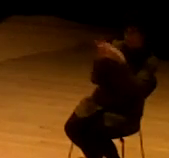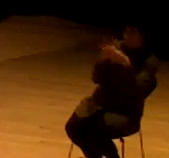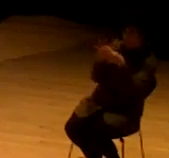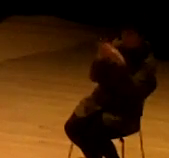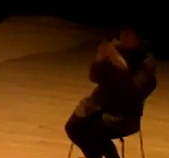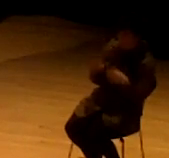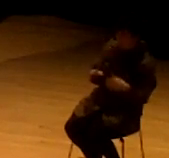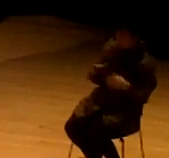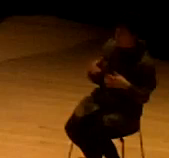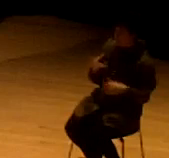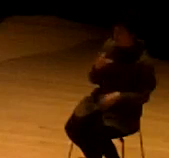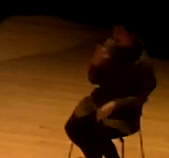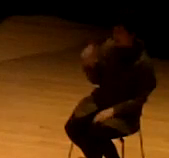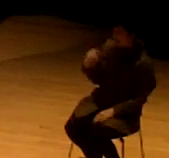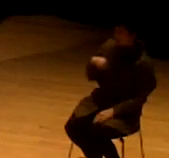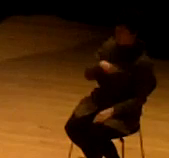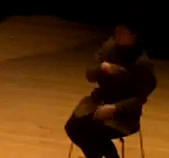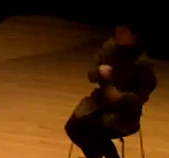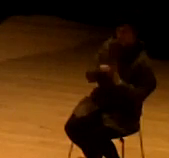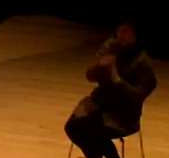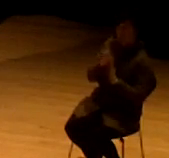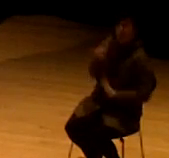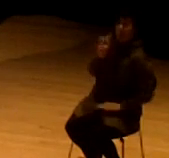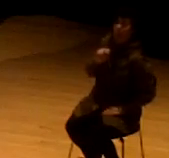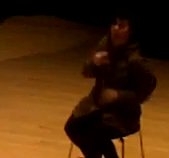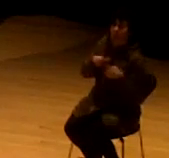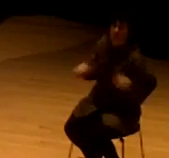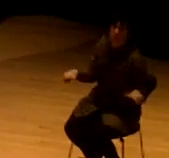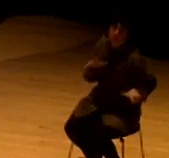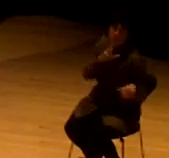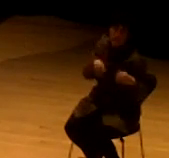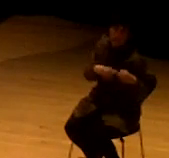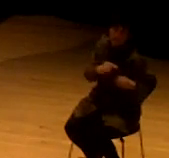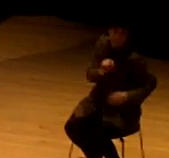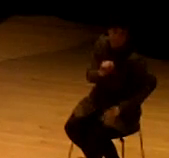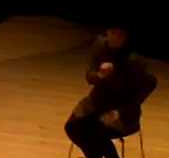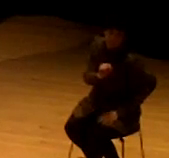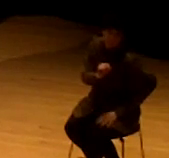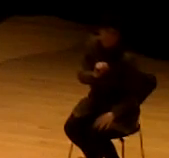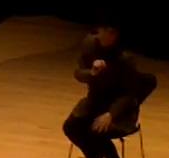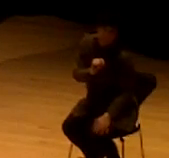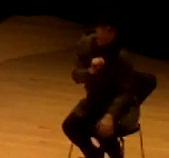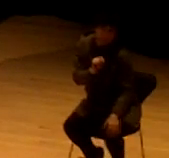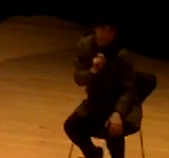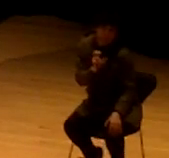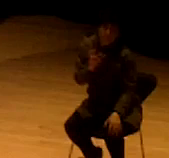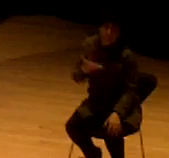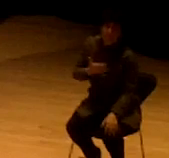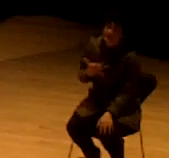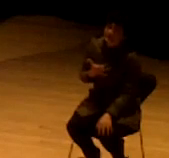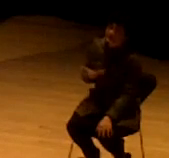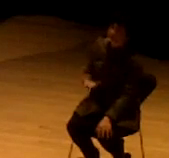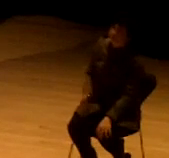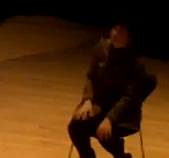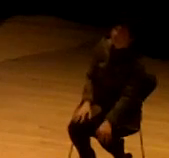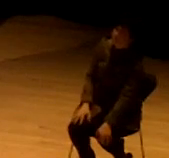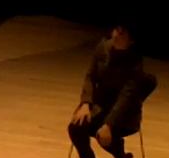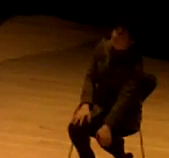of this. And I think we developed this throughout the course of all this work. So I think that's,